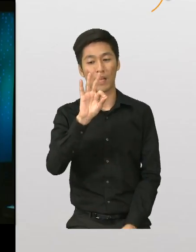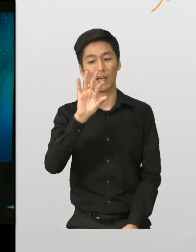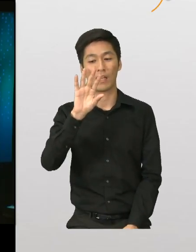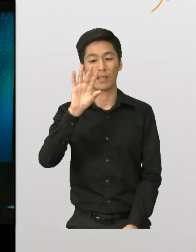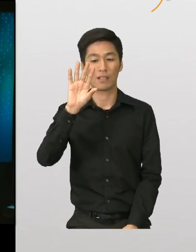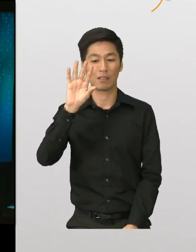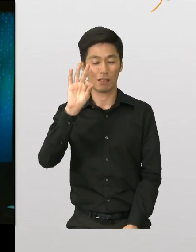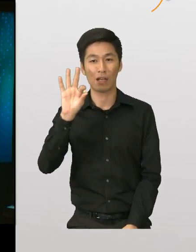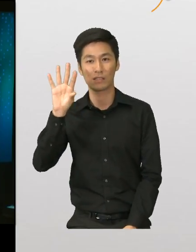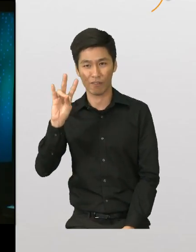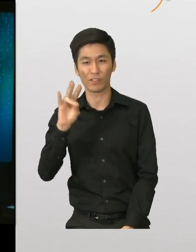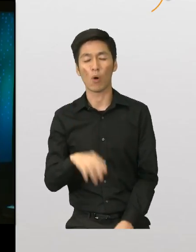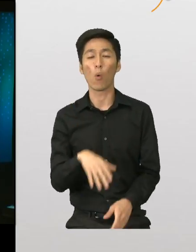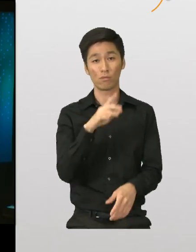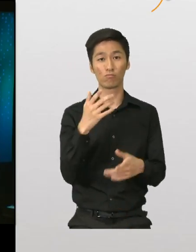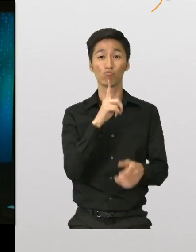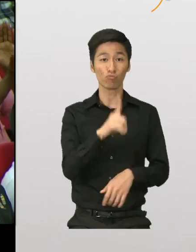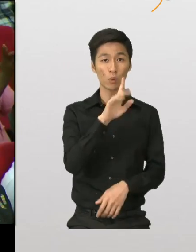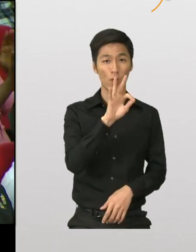1997.